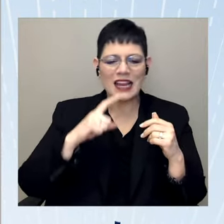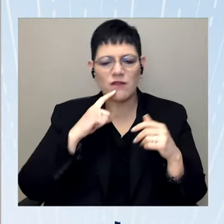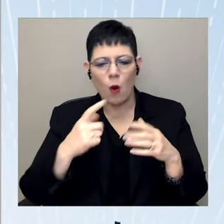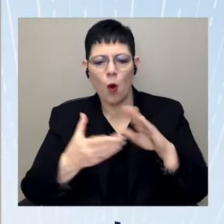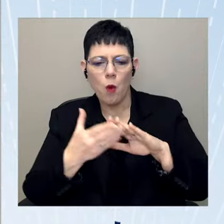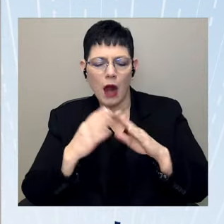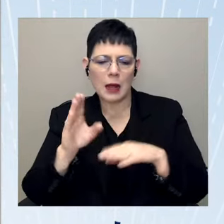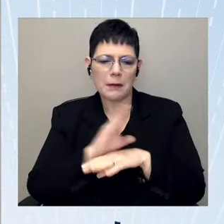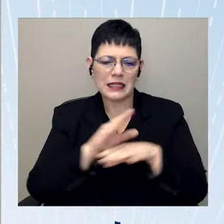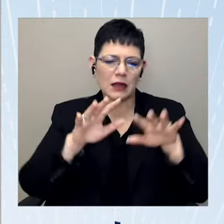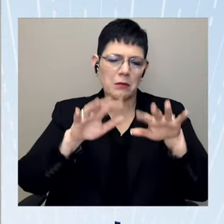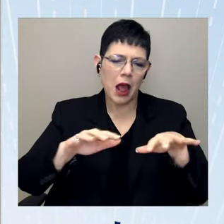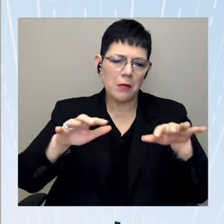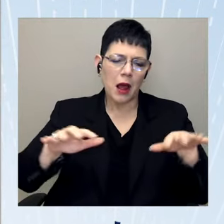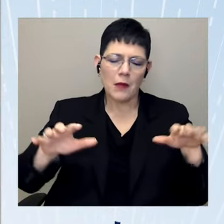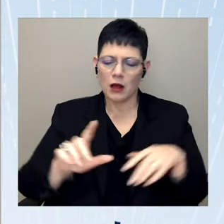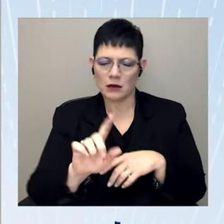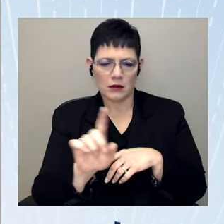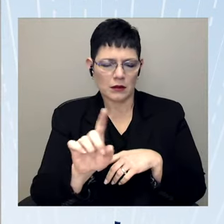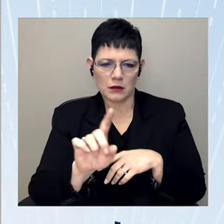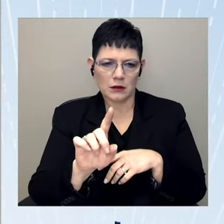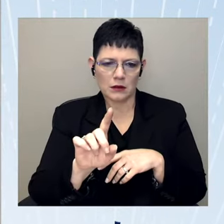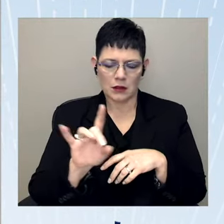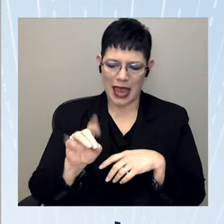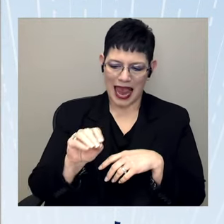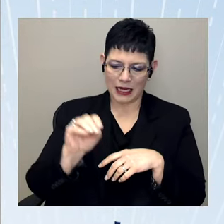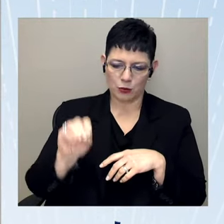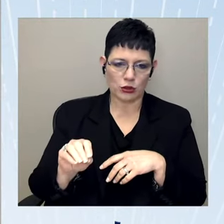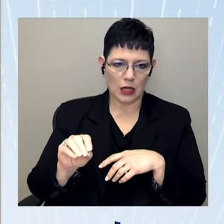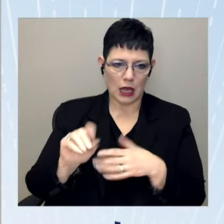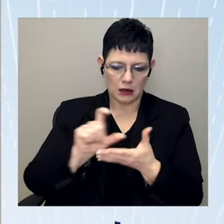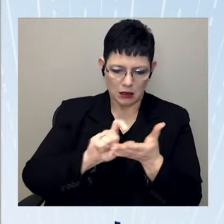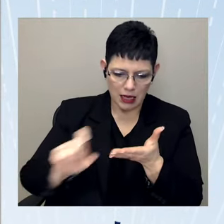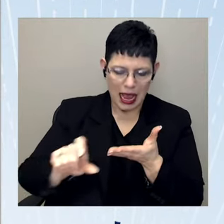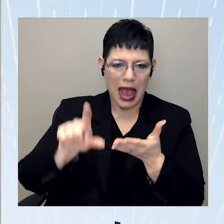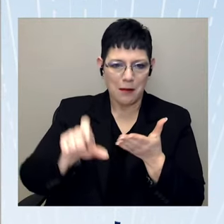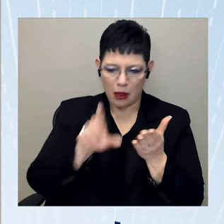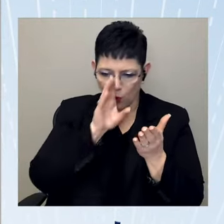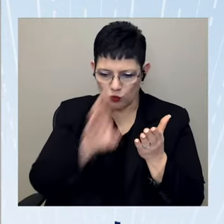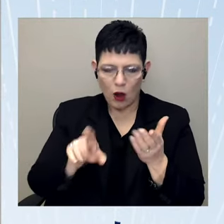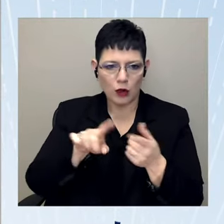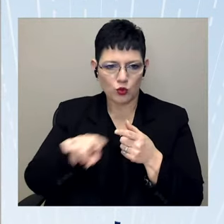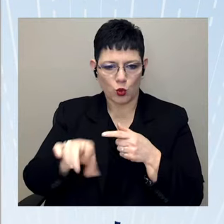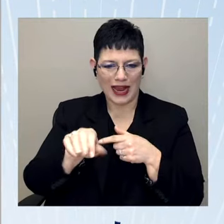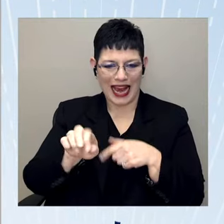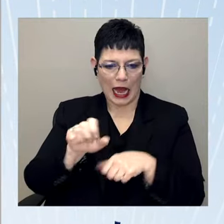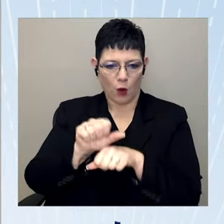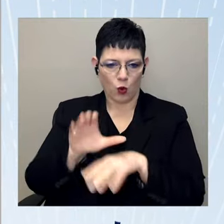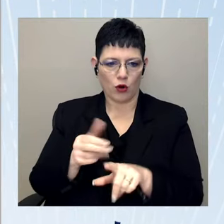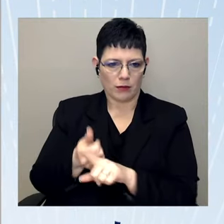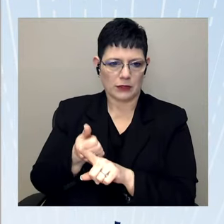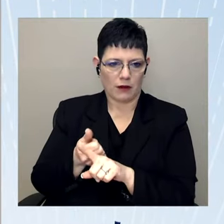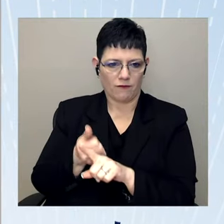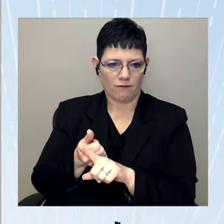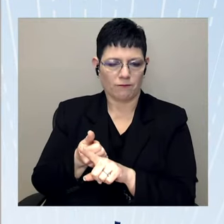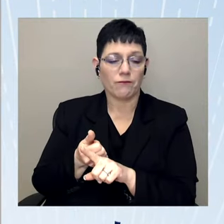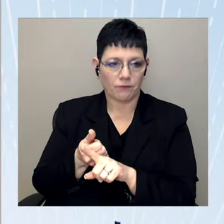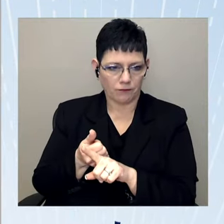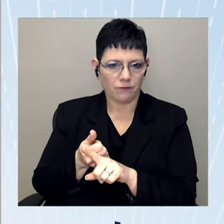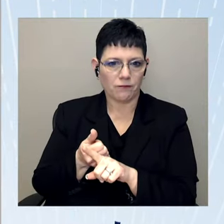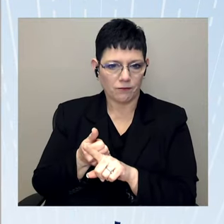our executive wage. No, 80% of the dollars that we put out in payment must be focused on the workers.